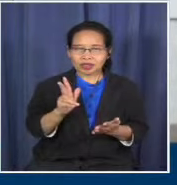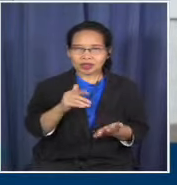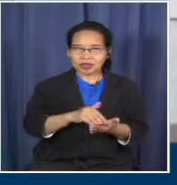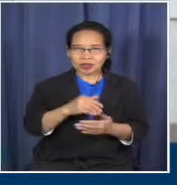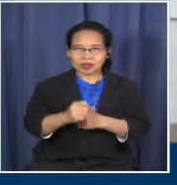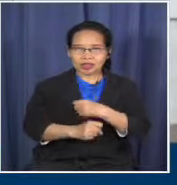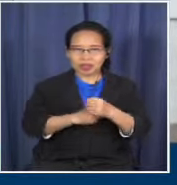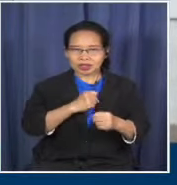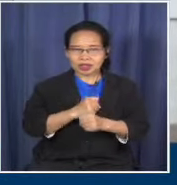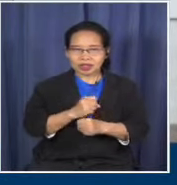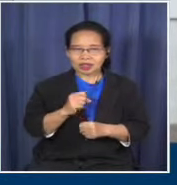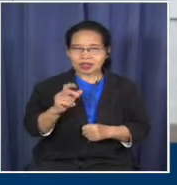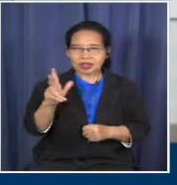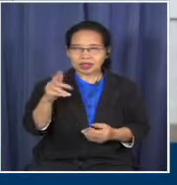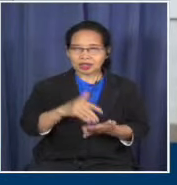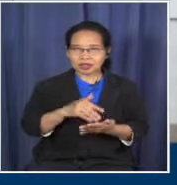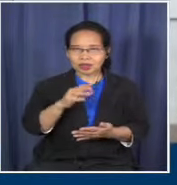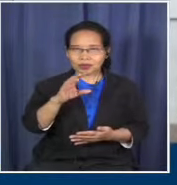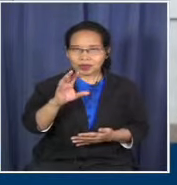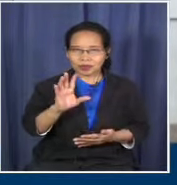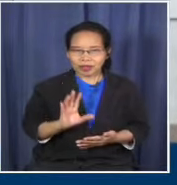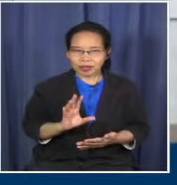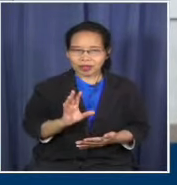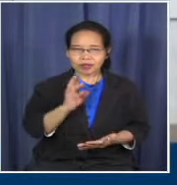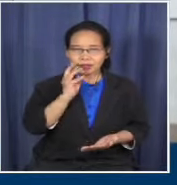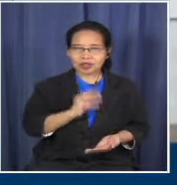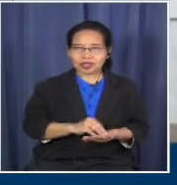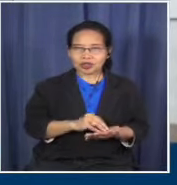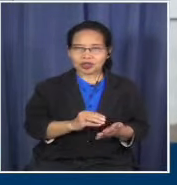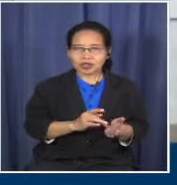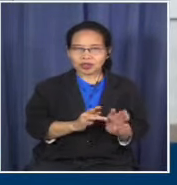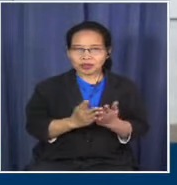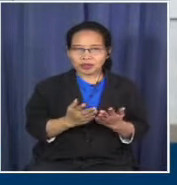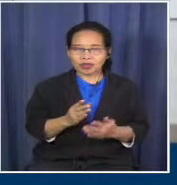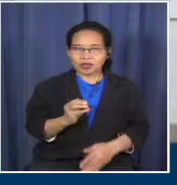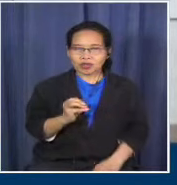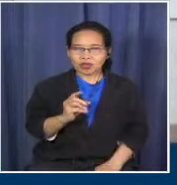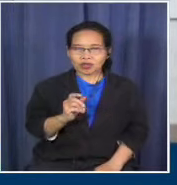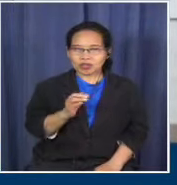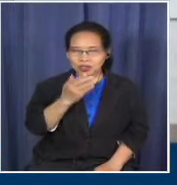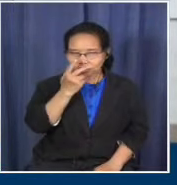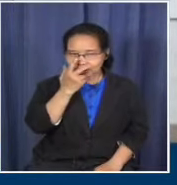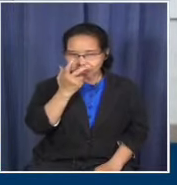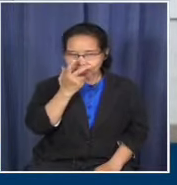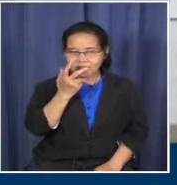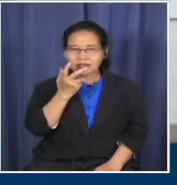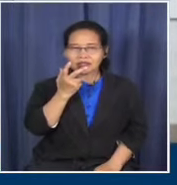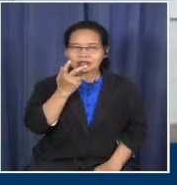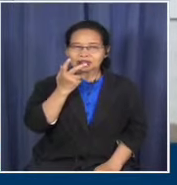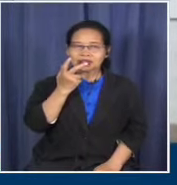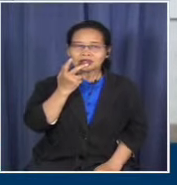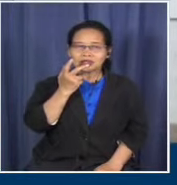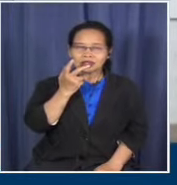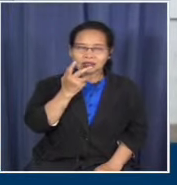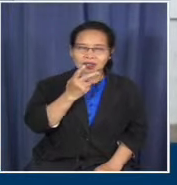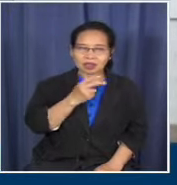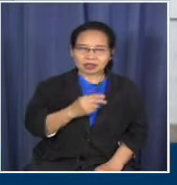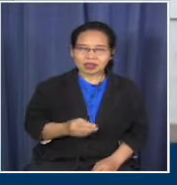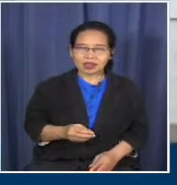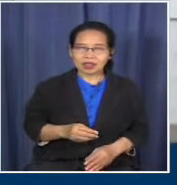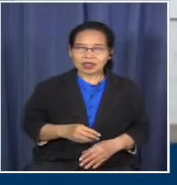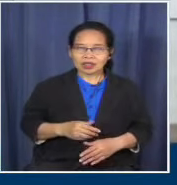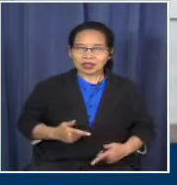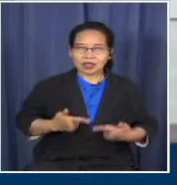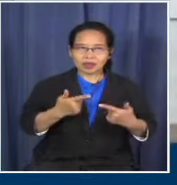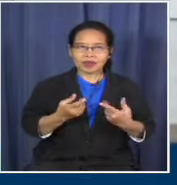1774. Oxygen has been in the Bible 2,000 or 3,000 years ago. The Bible already mentioned